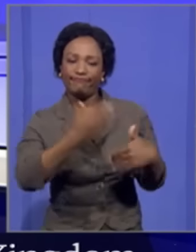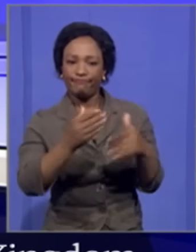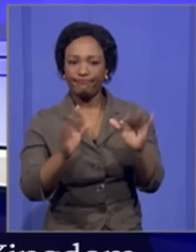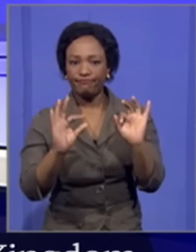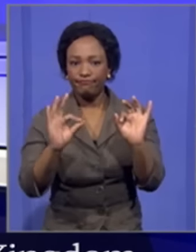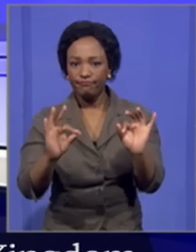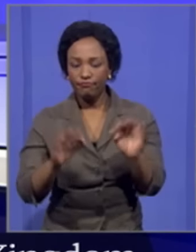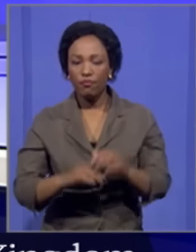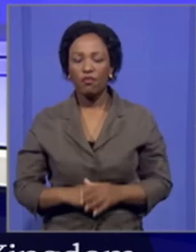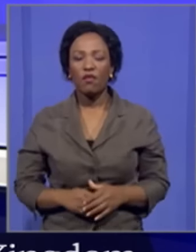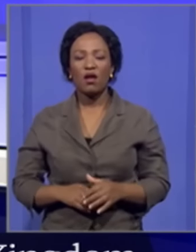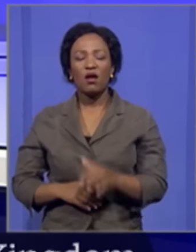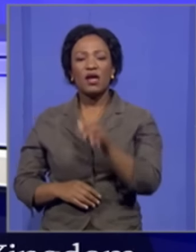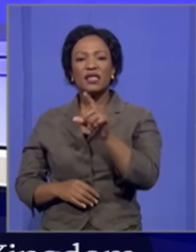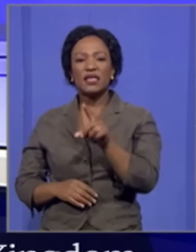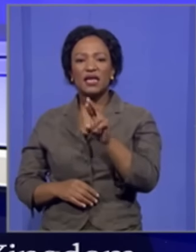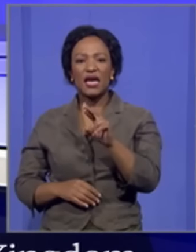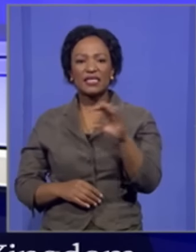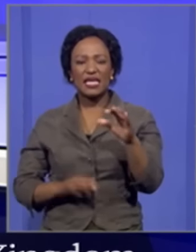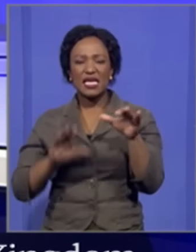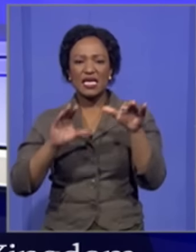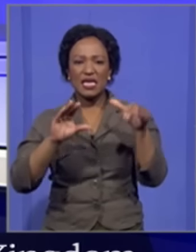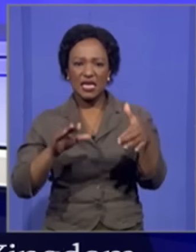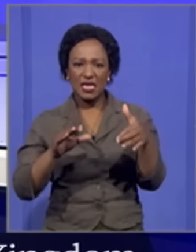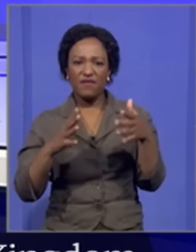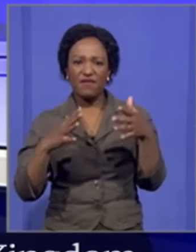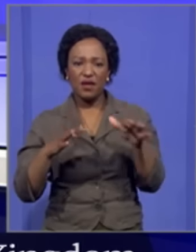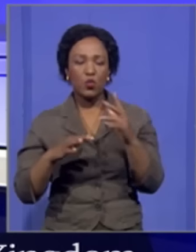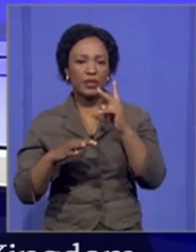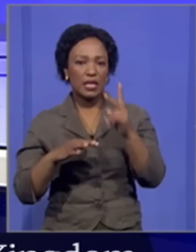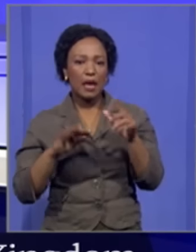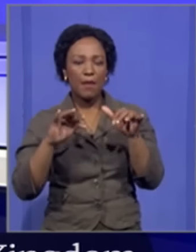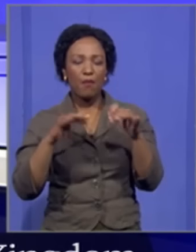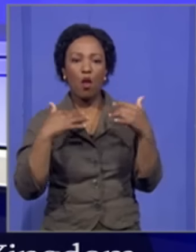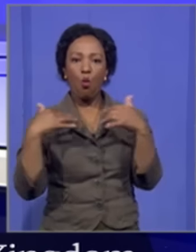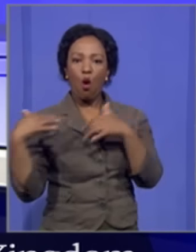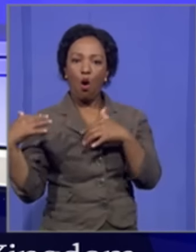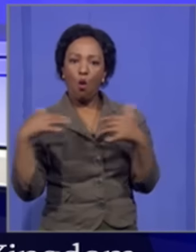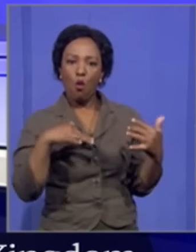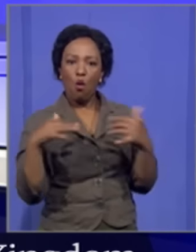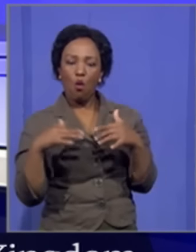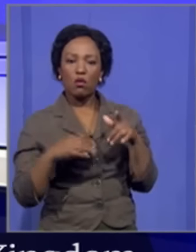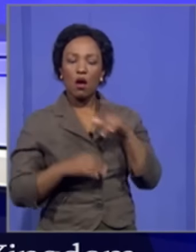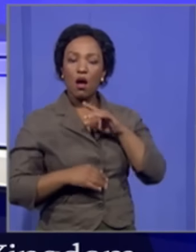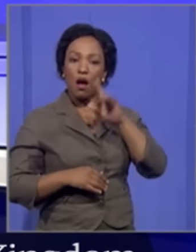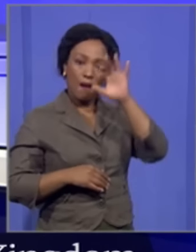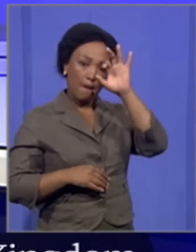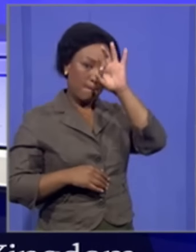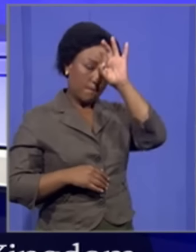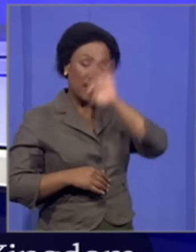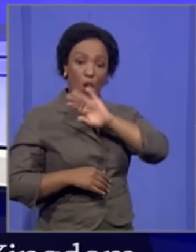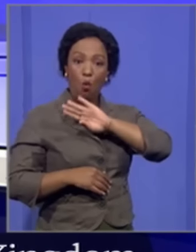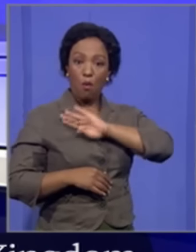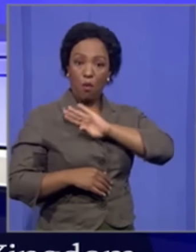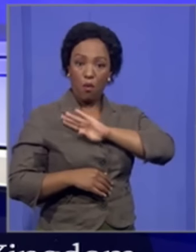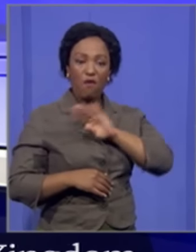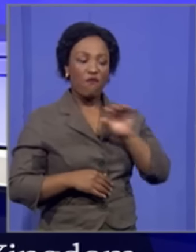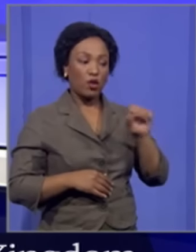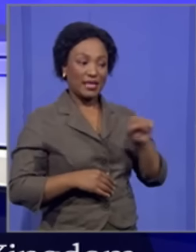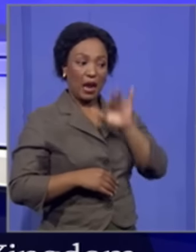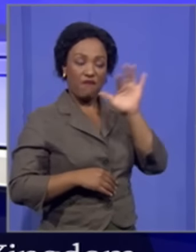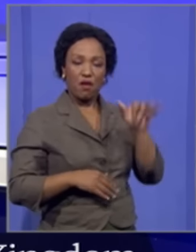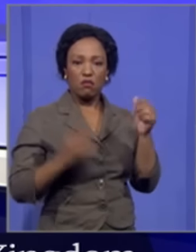ka DRC go ile go ba le dintwa tša bana ba thari gomme go romela sešole sa Afrika Borwa go ya go hlapetša seemo fao, gomme re